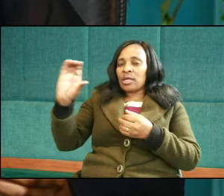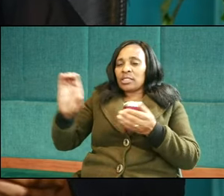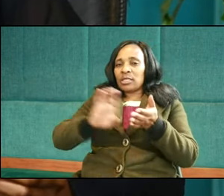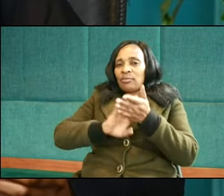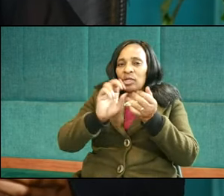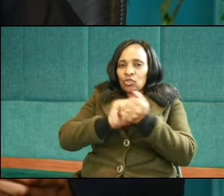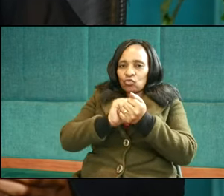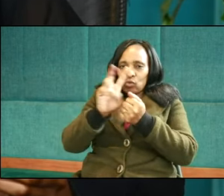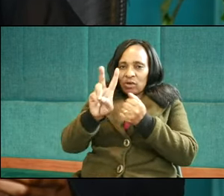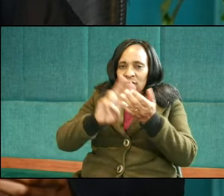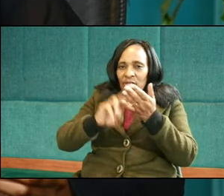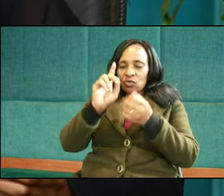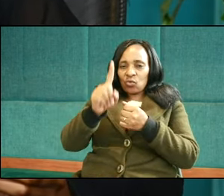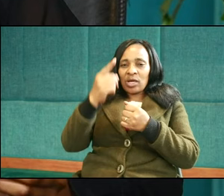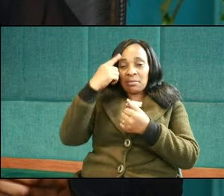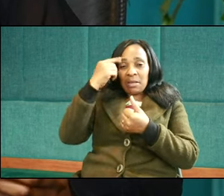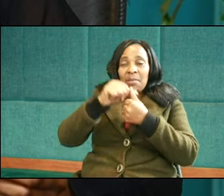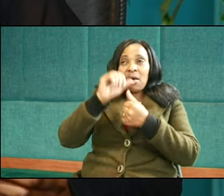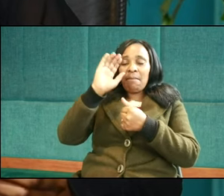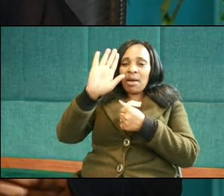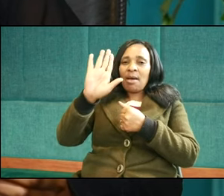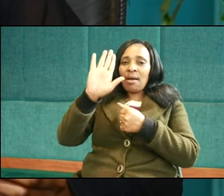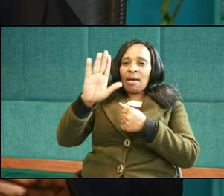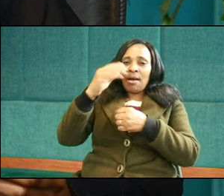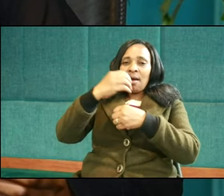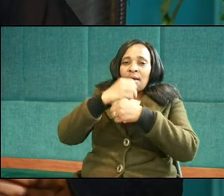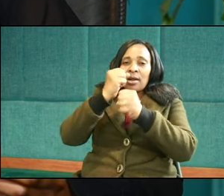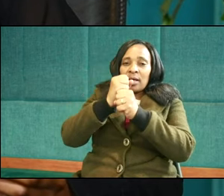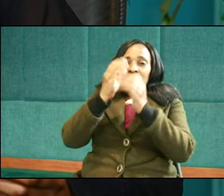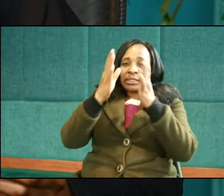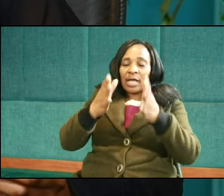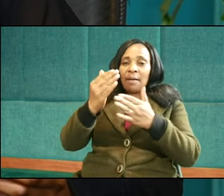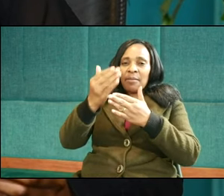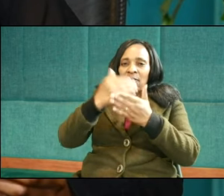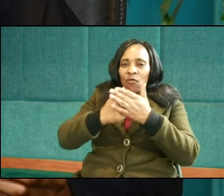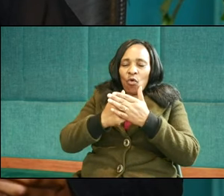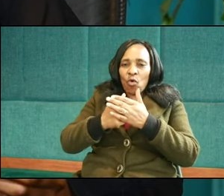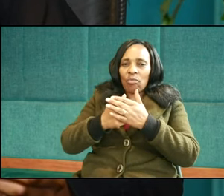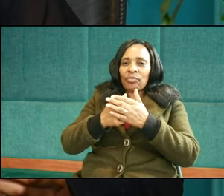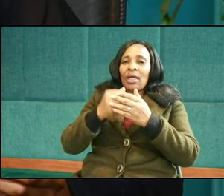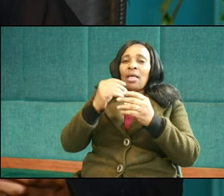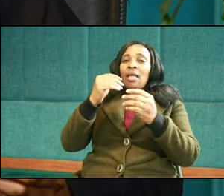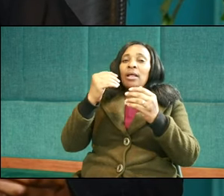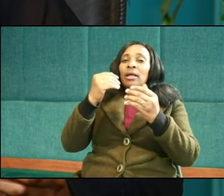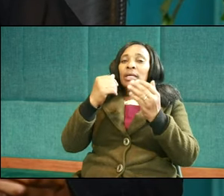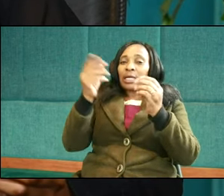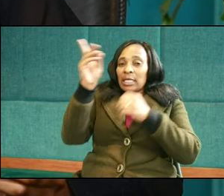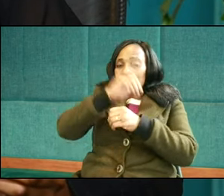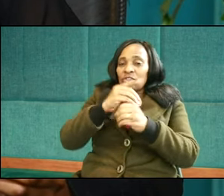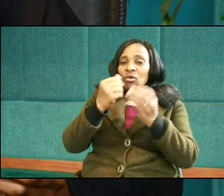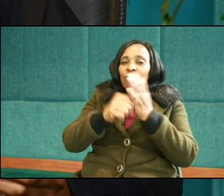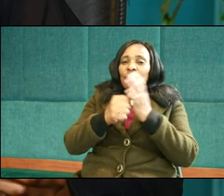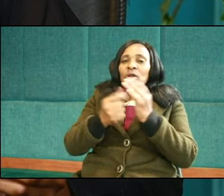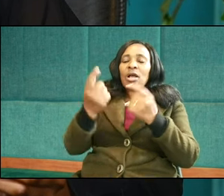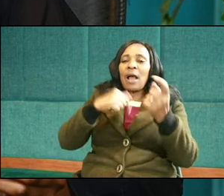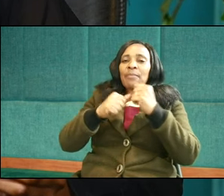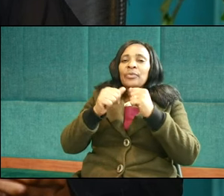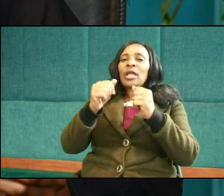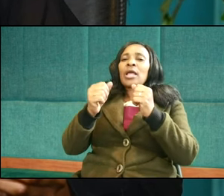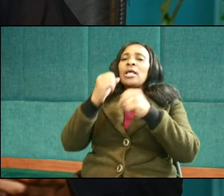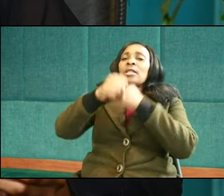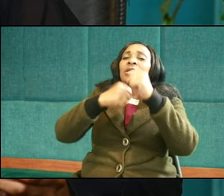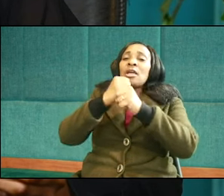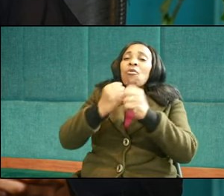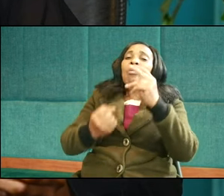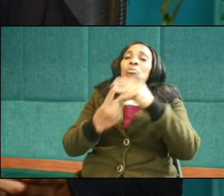1. And it says, "Remember your Creator in the days of your youth, before the days of trouble come, and the years approach when you will say,